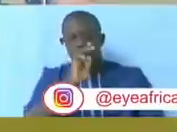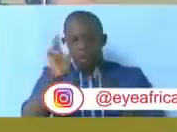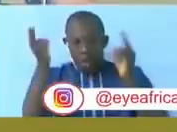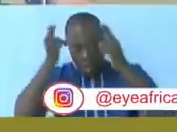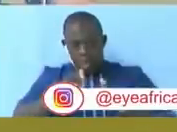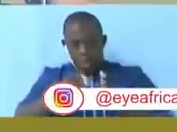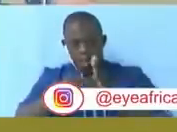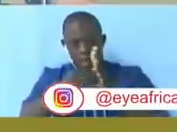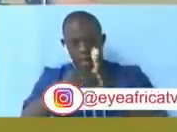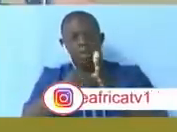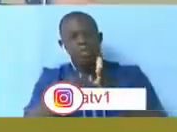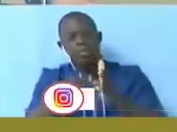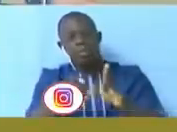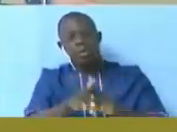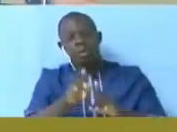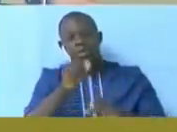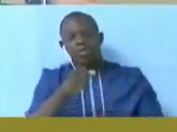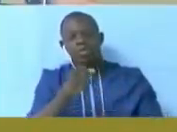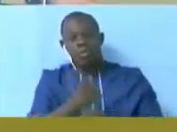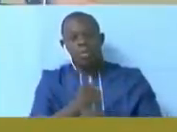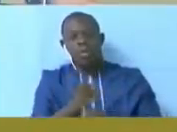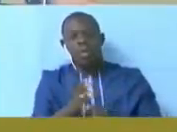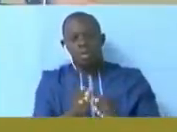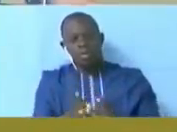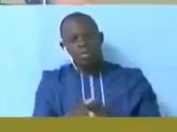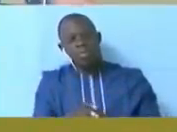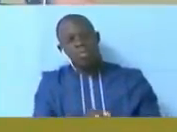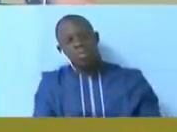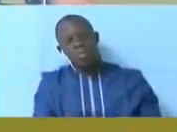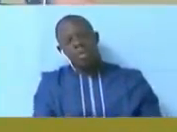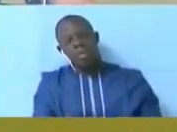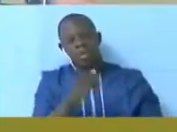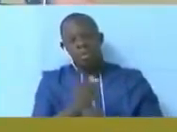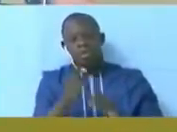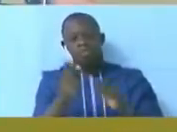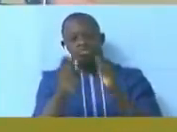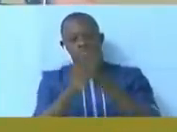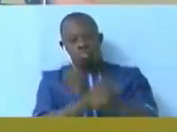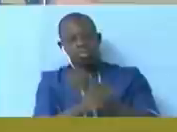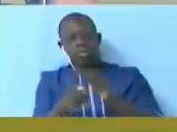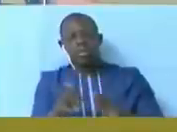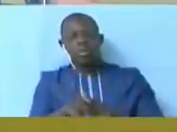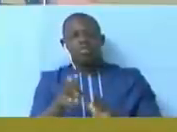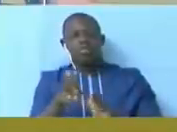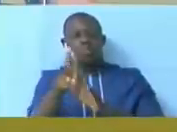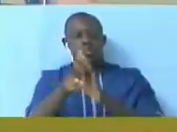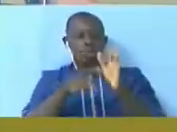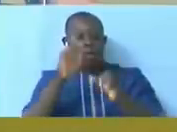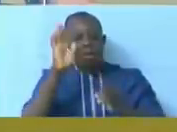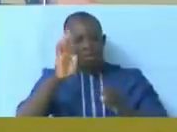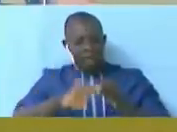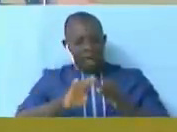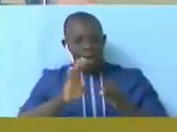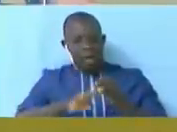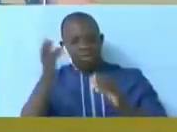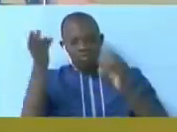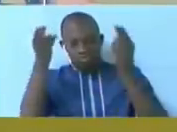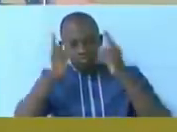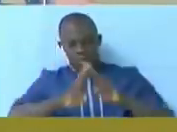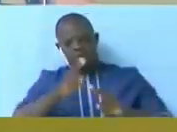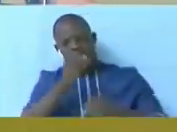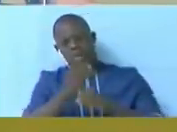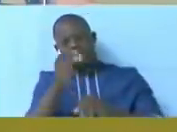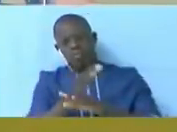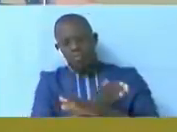could influence their judgments. Isaje o kiti tela nying ila kiti telo nying nyanna ka ka nyame